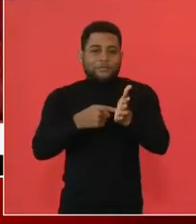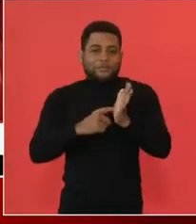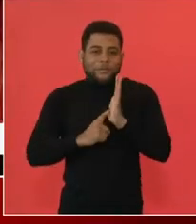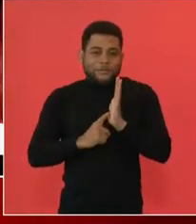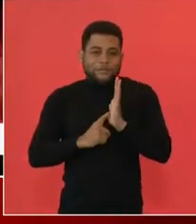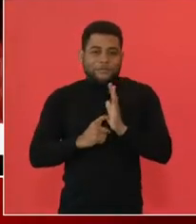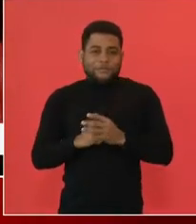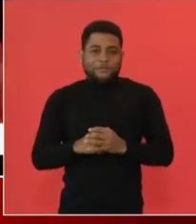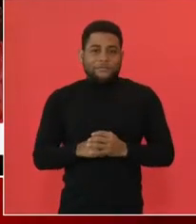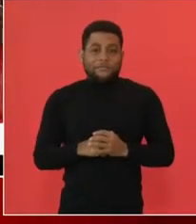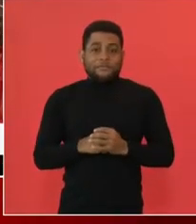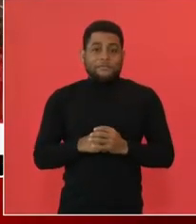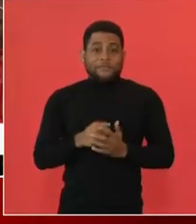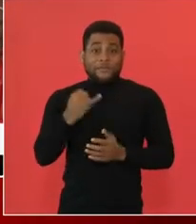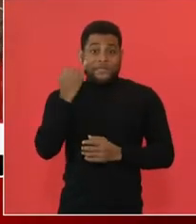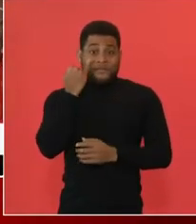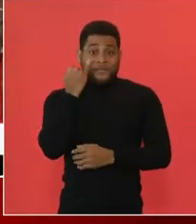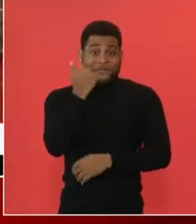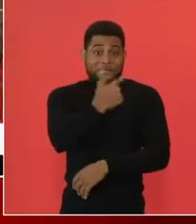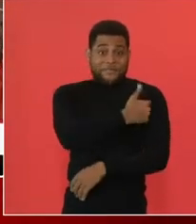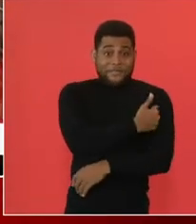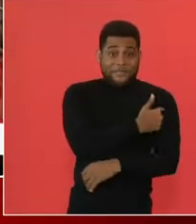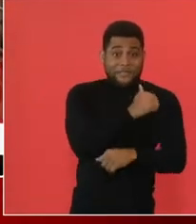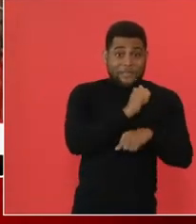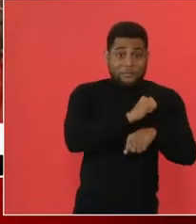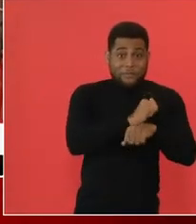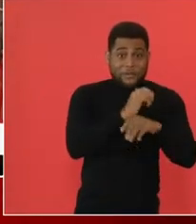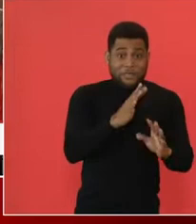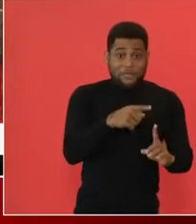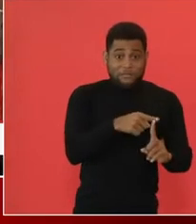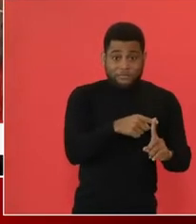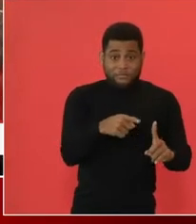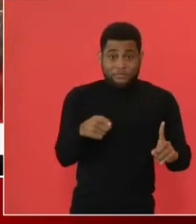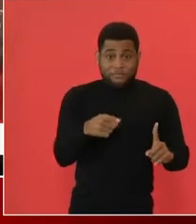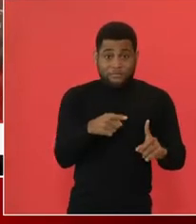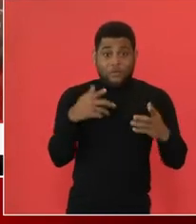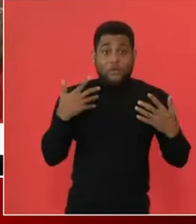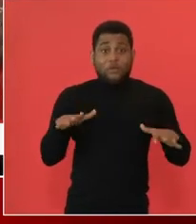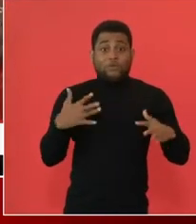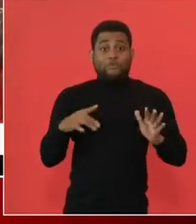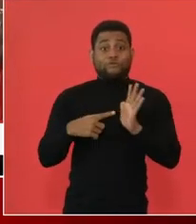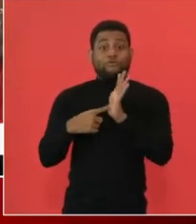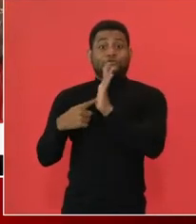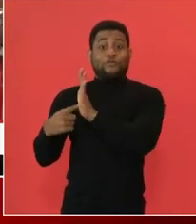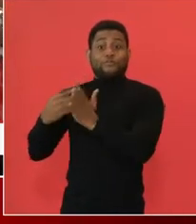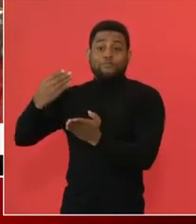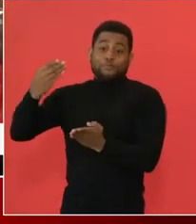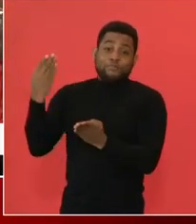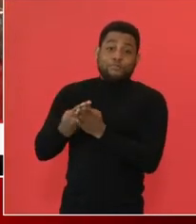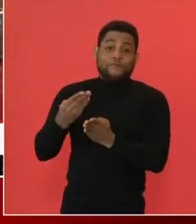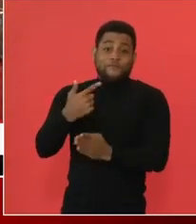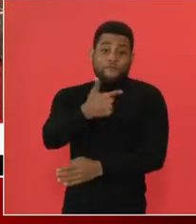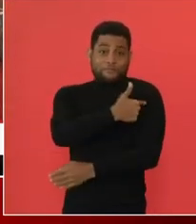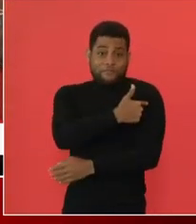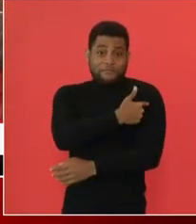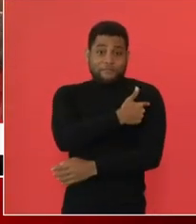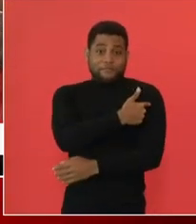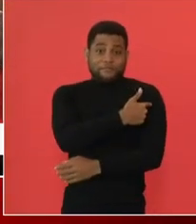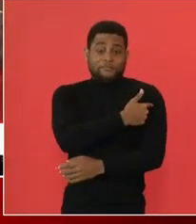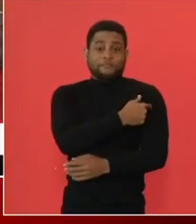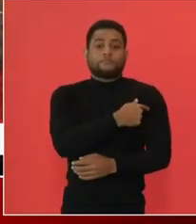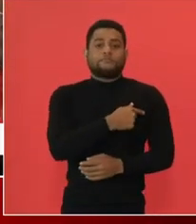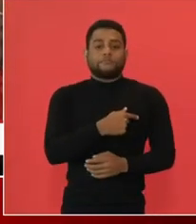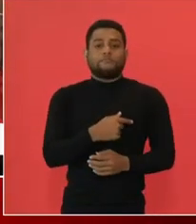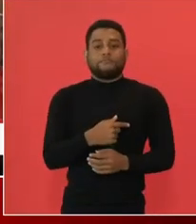vaccinated employees who have submitted their vaccination status to our portal,